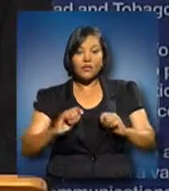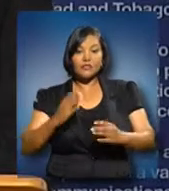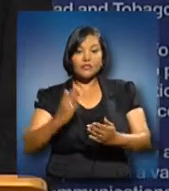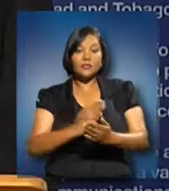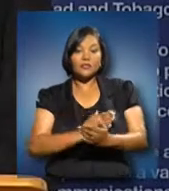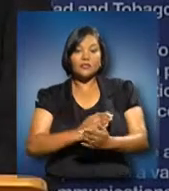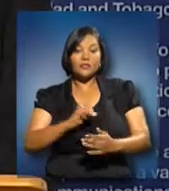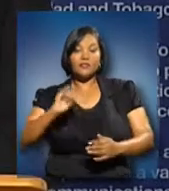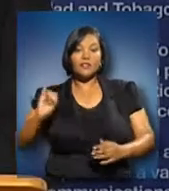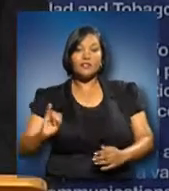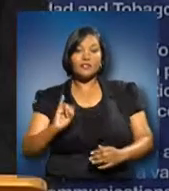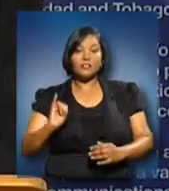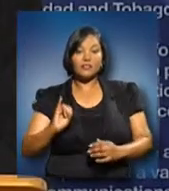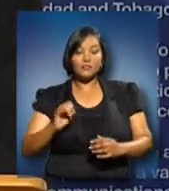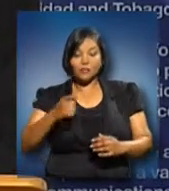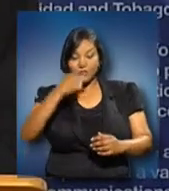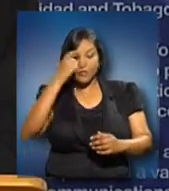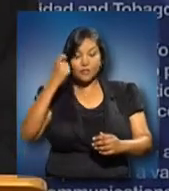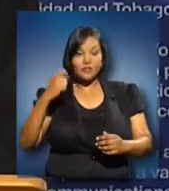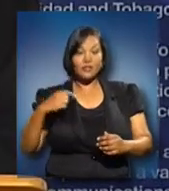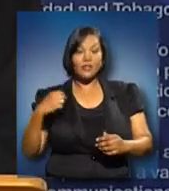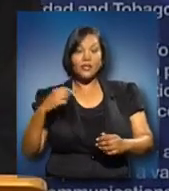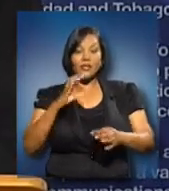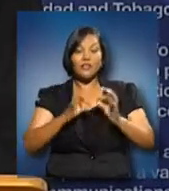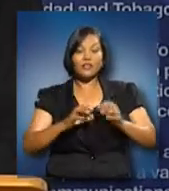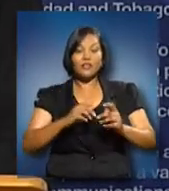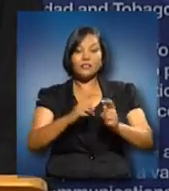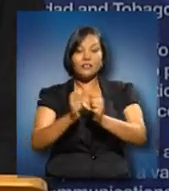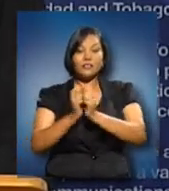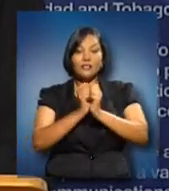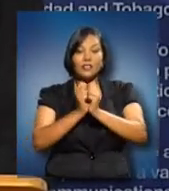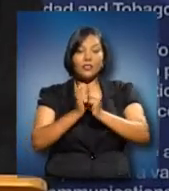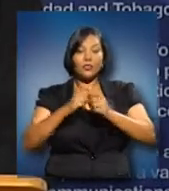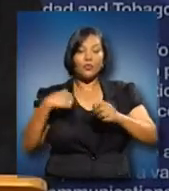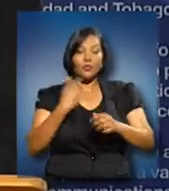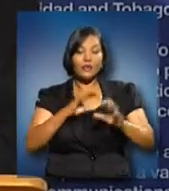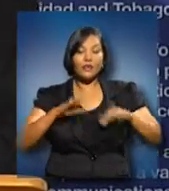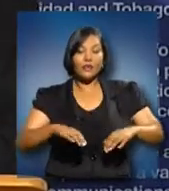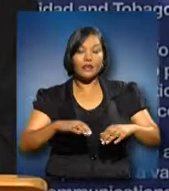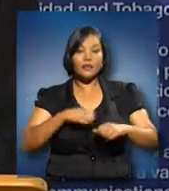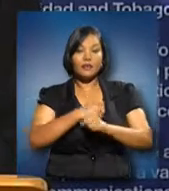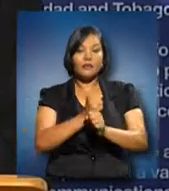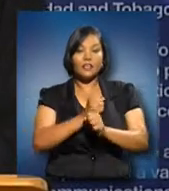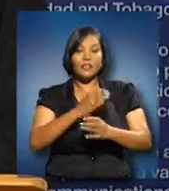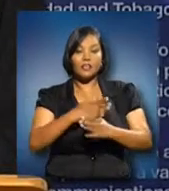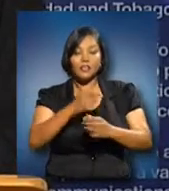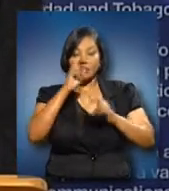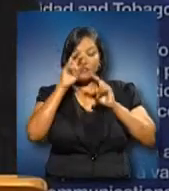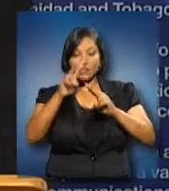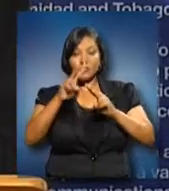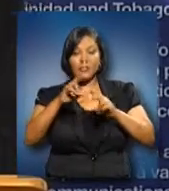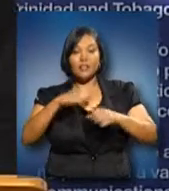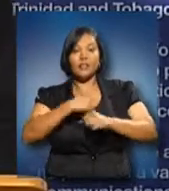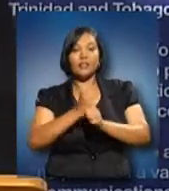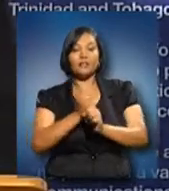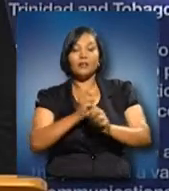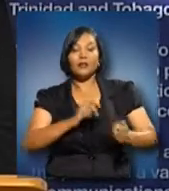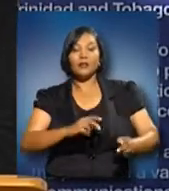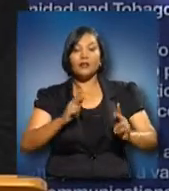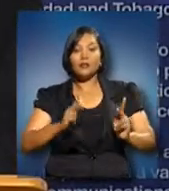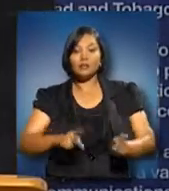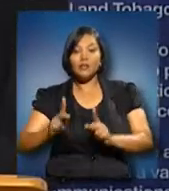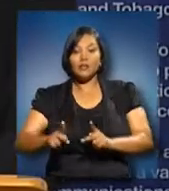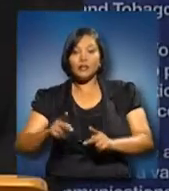since only together we can create a shared vision and take effective action